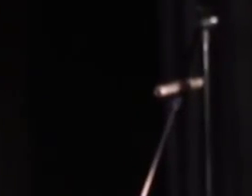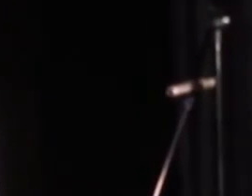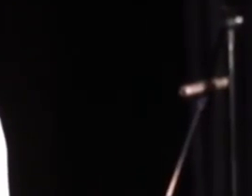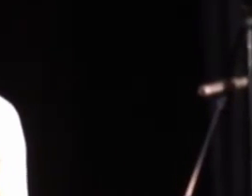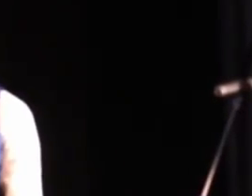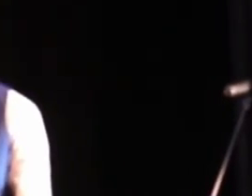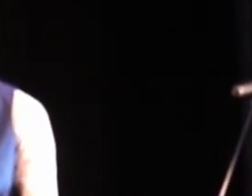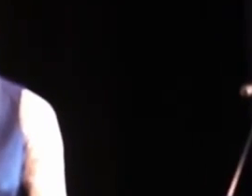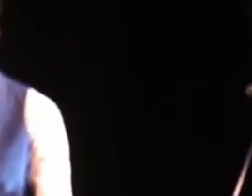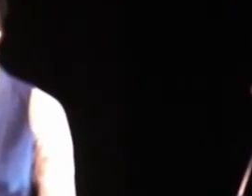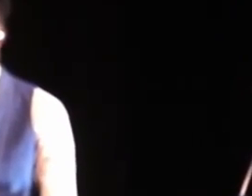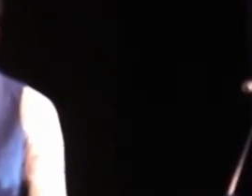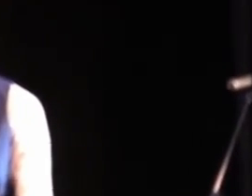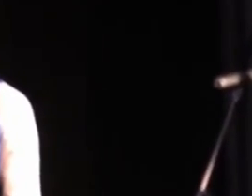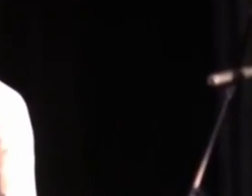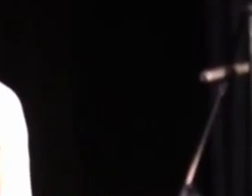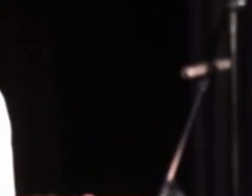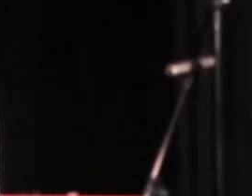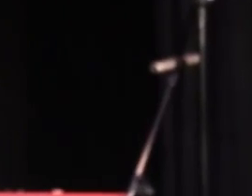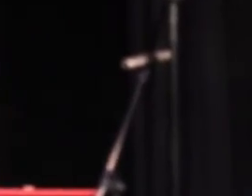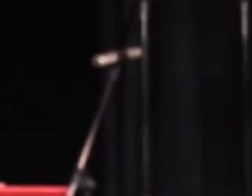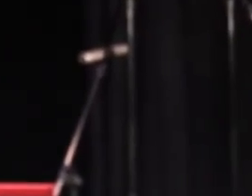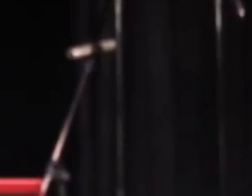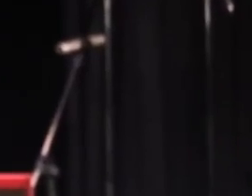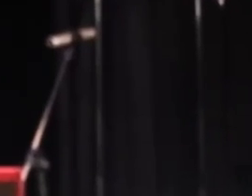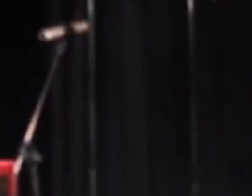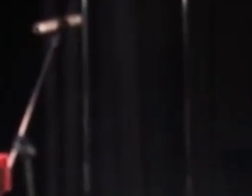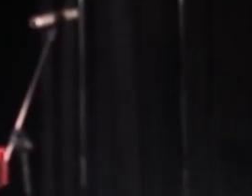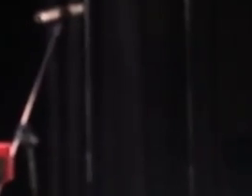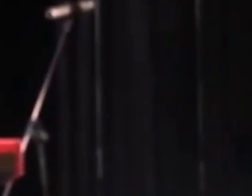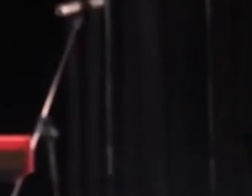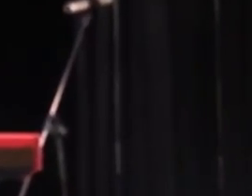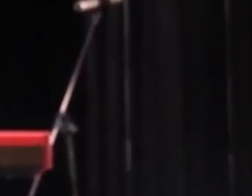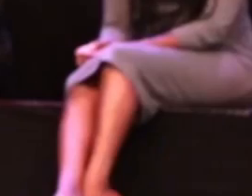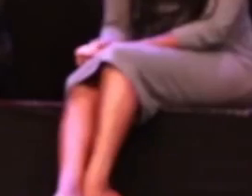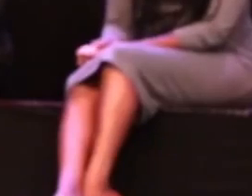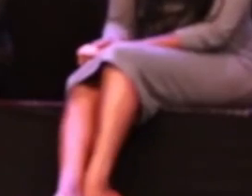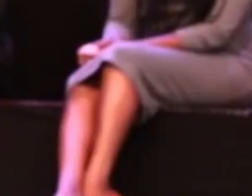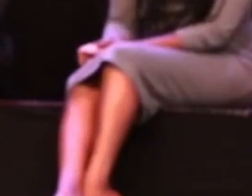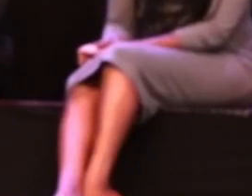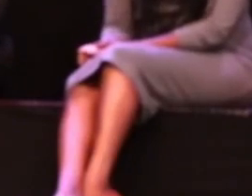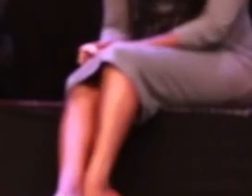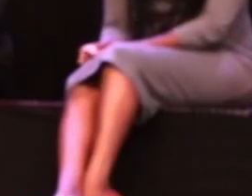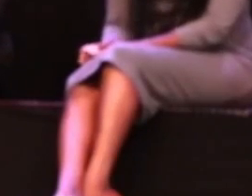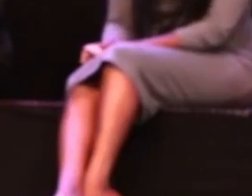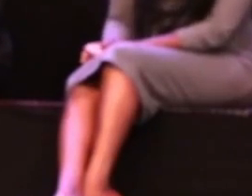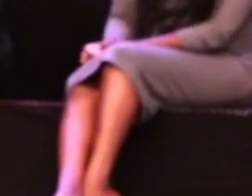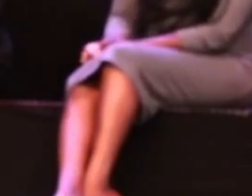the perishing, care for the dying. Jesus is